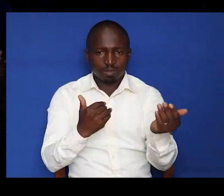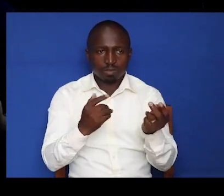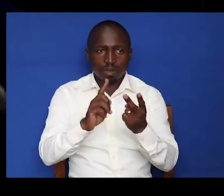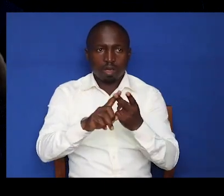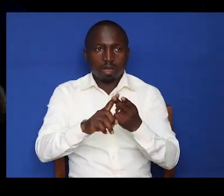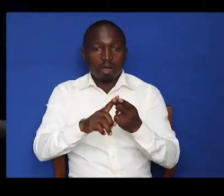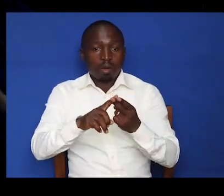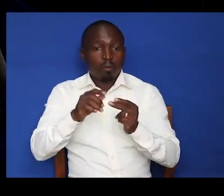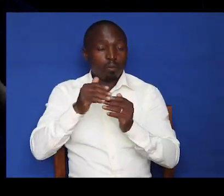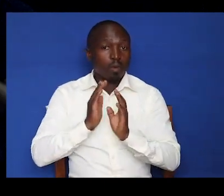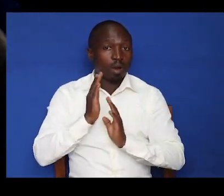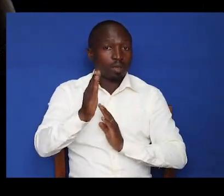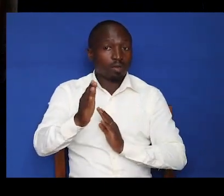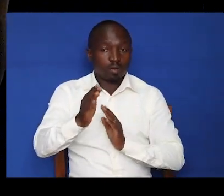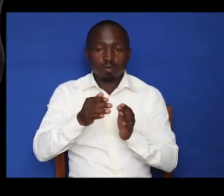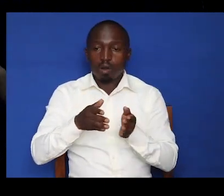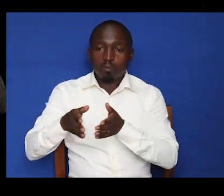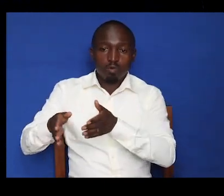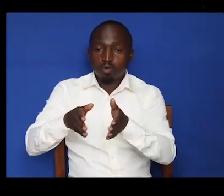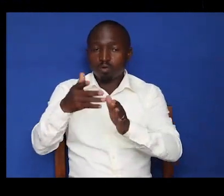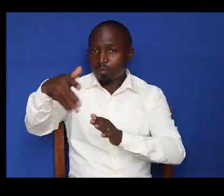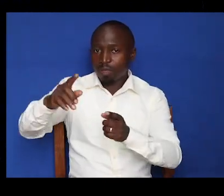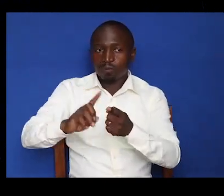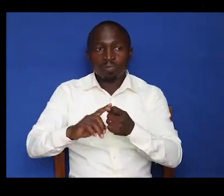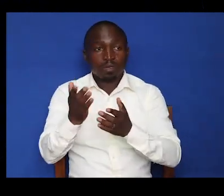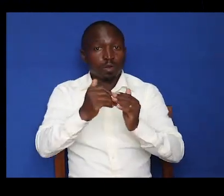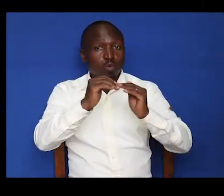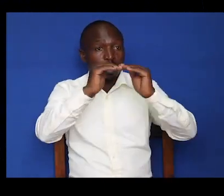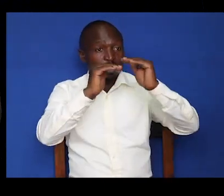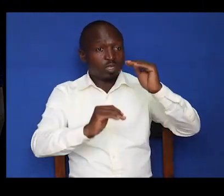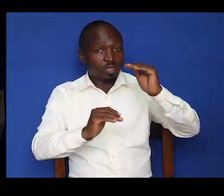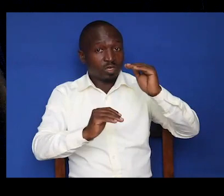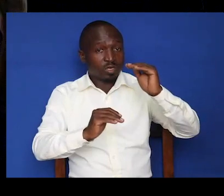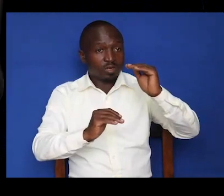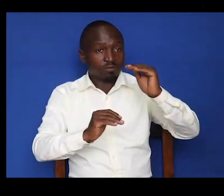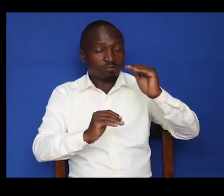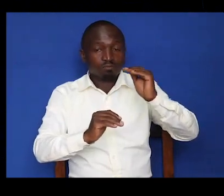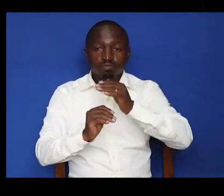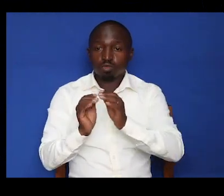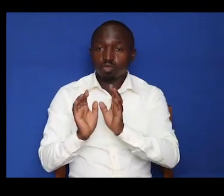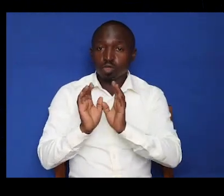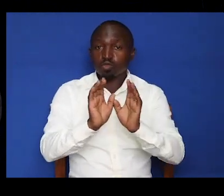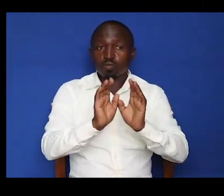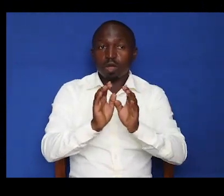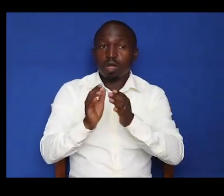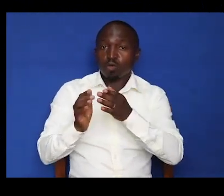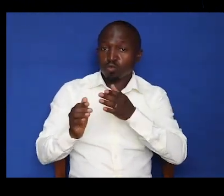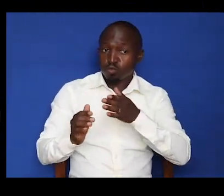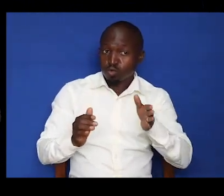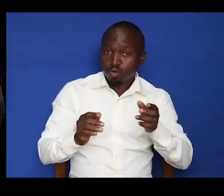northern hemisphere, currents deflected to right. In the southern hemisphere, currents deflected to left as the